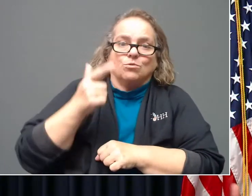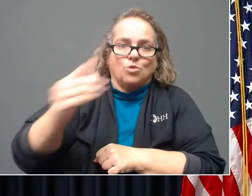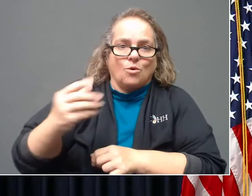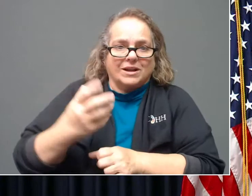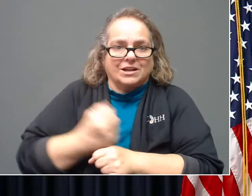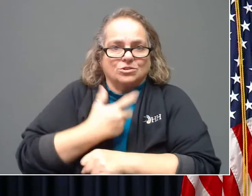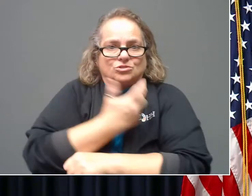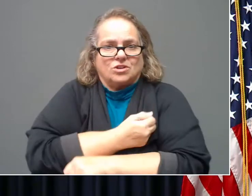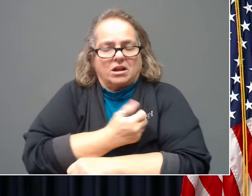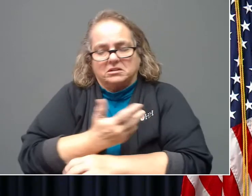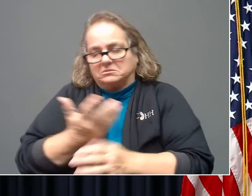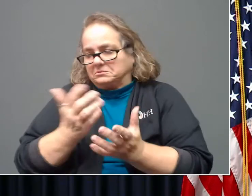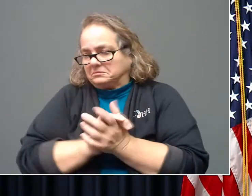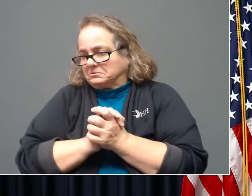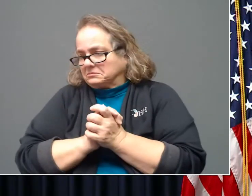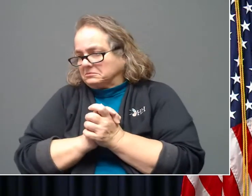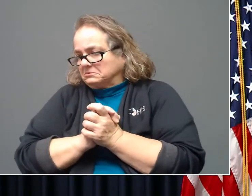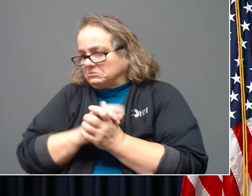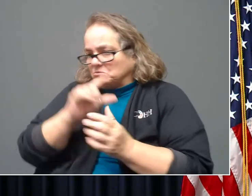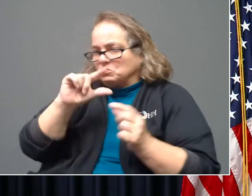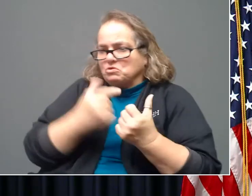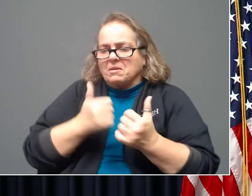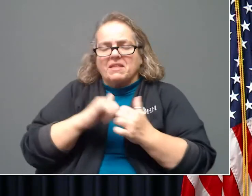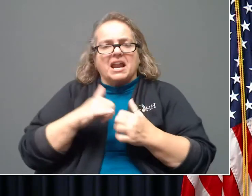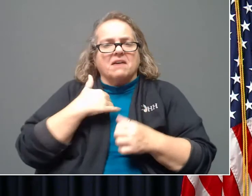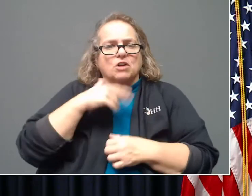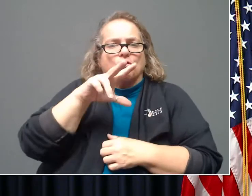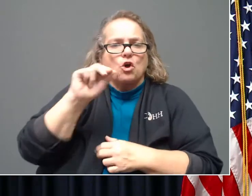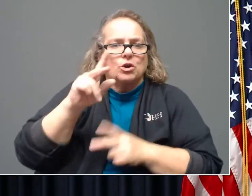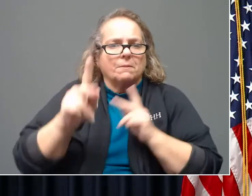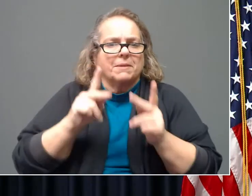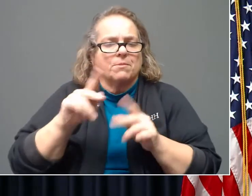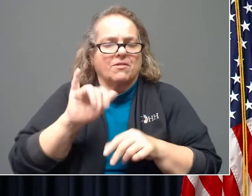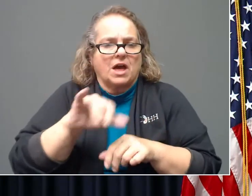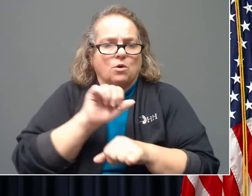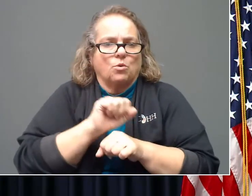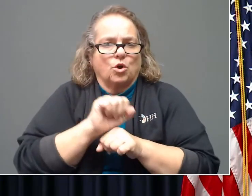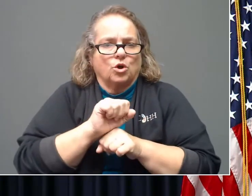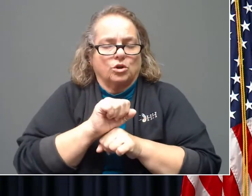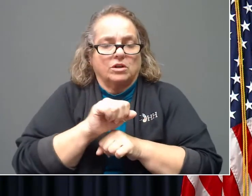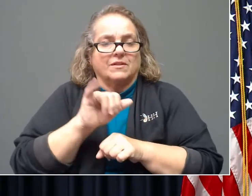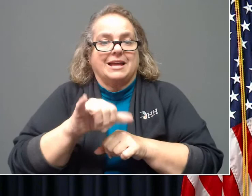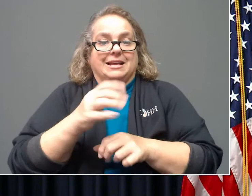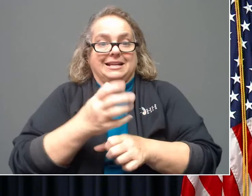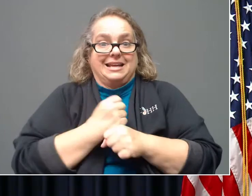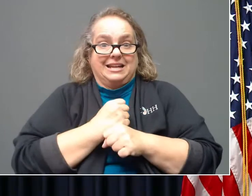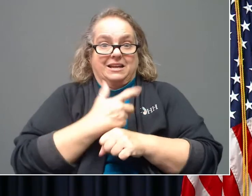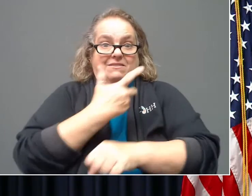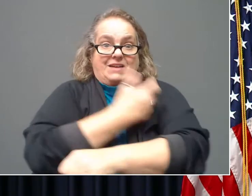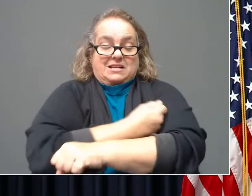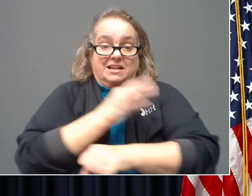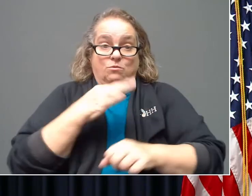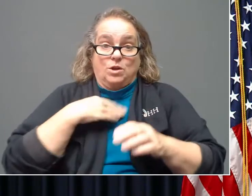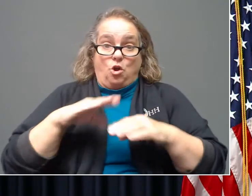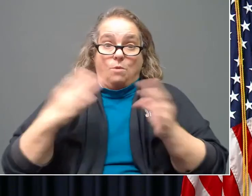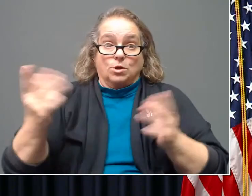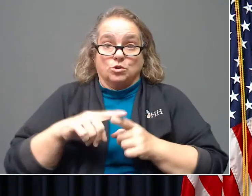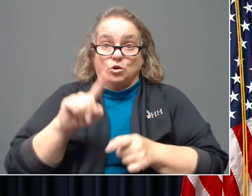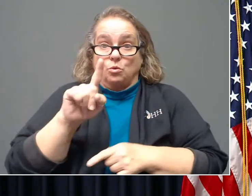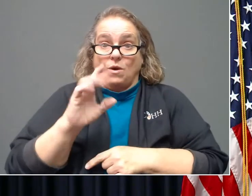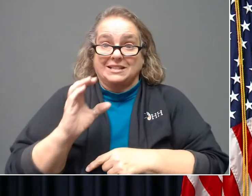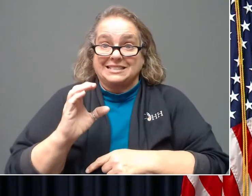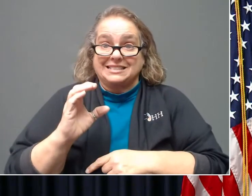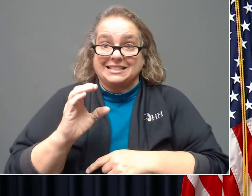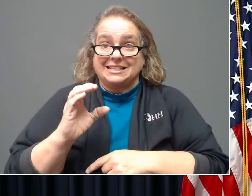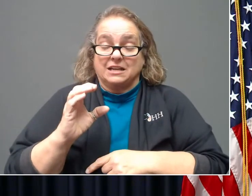group that has about 30 people that work for it that has been getting vaccines. If we open it up to 1C, and again,